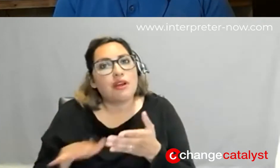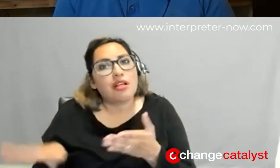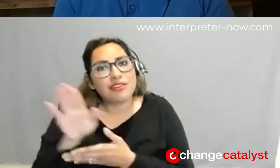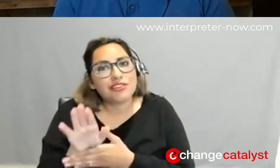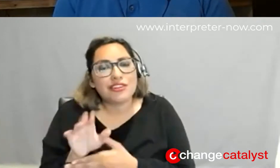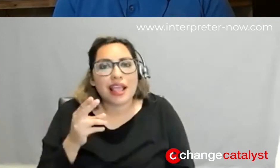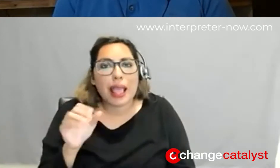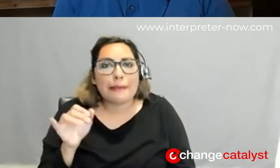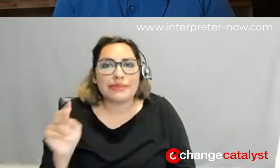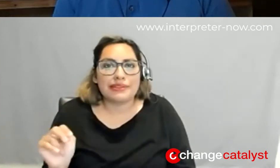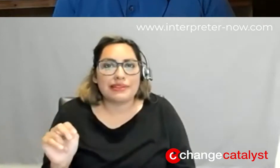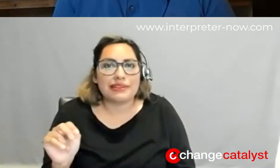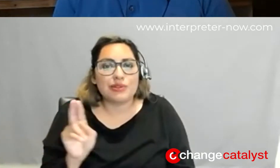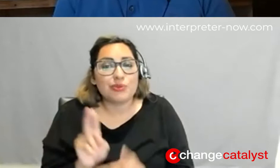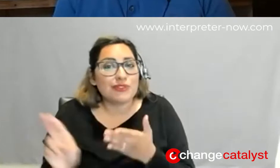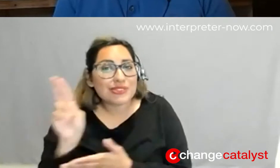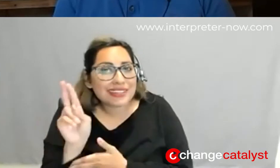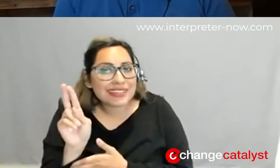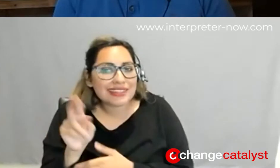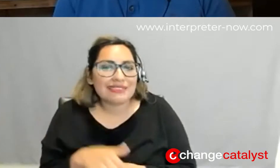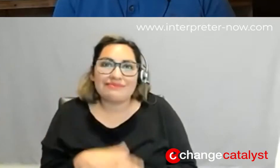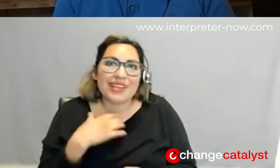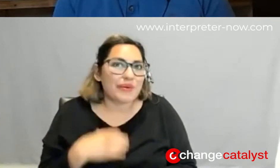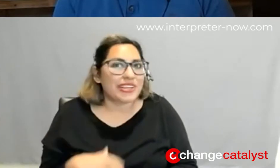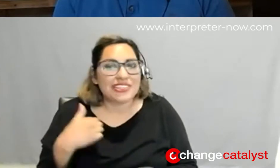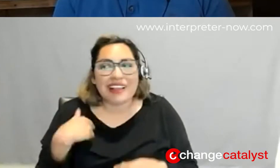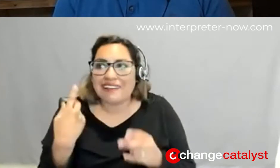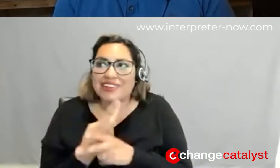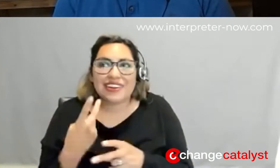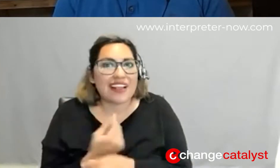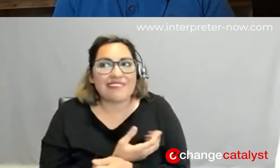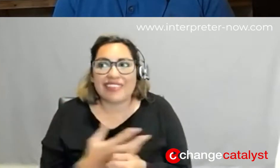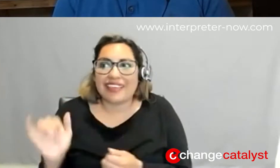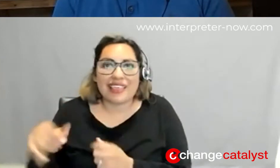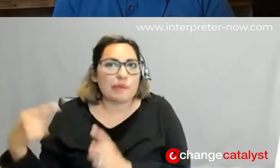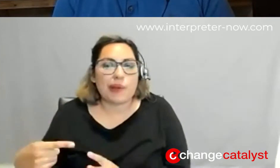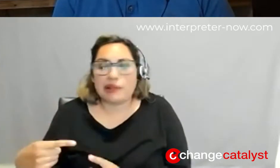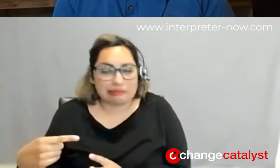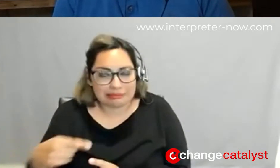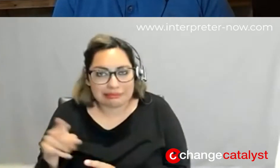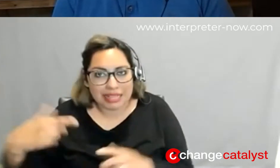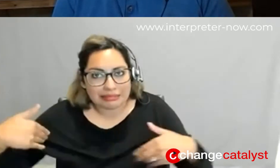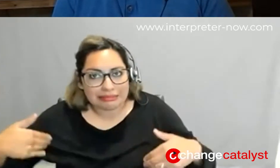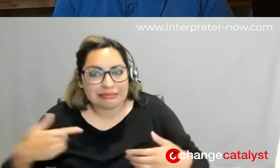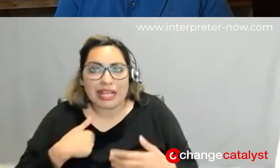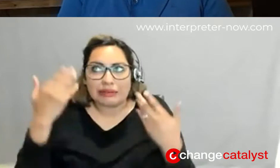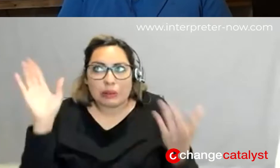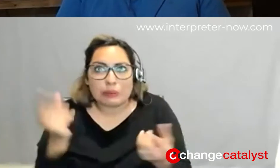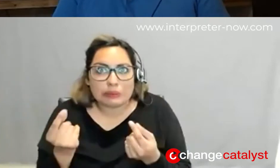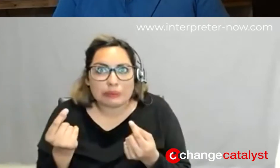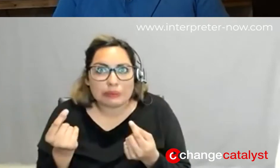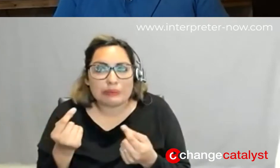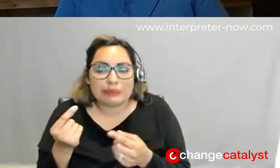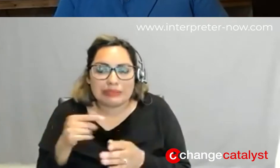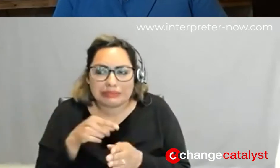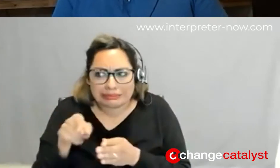and I wish I could say I had it all figured out. I didn't. I didn't know what I wanted to do, so I decided to go into the